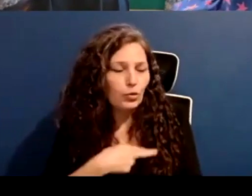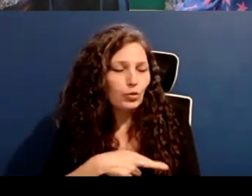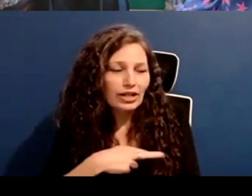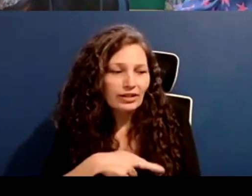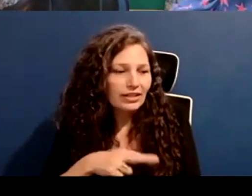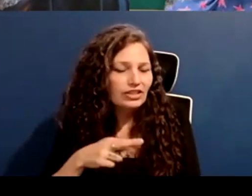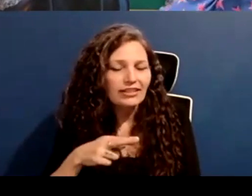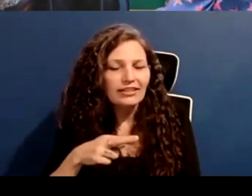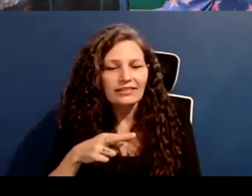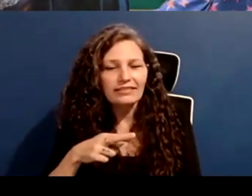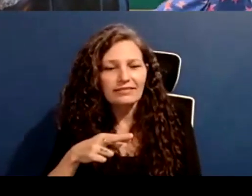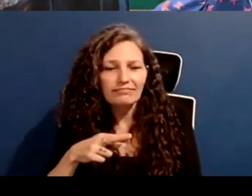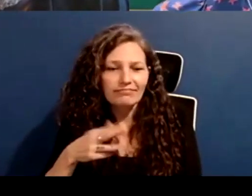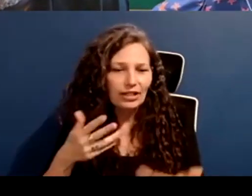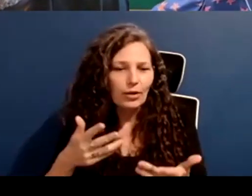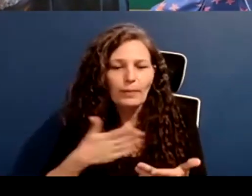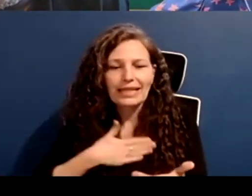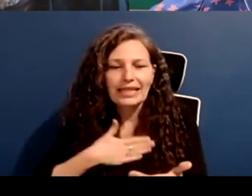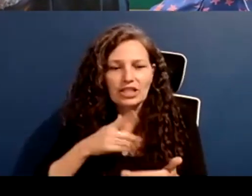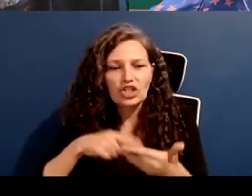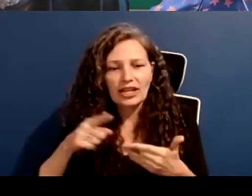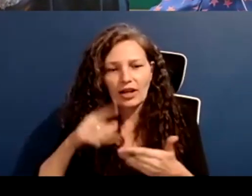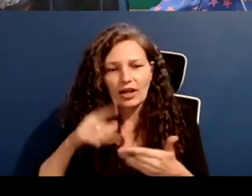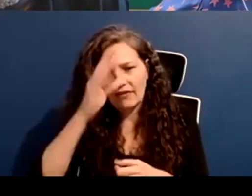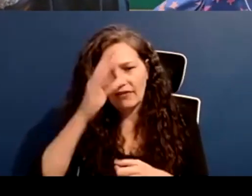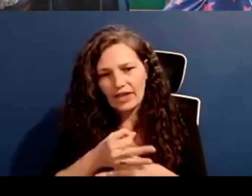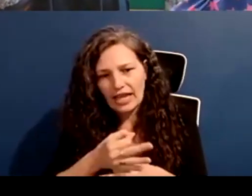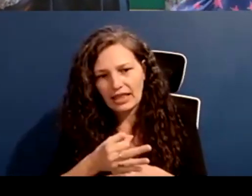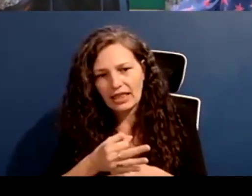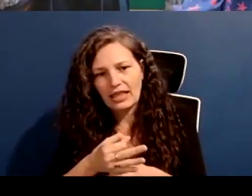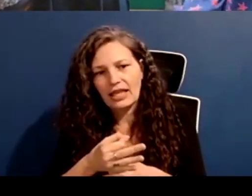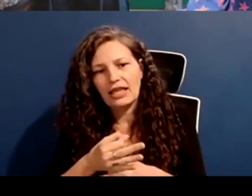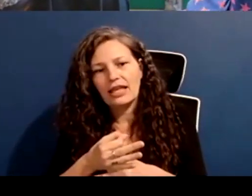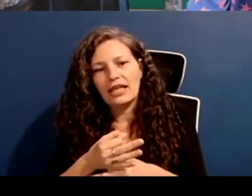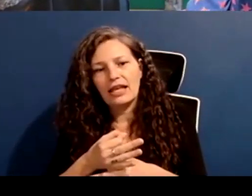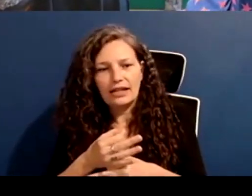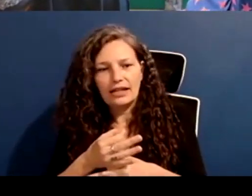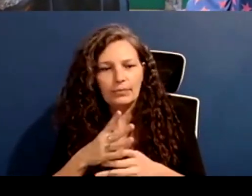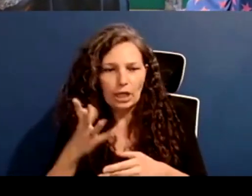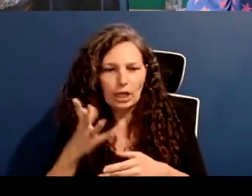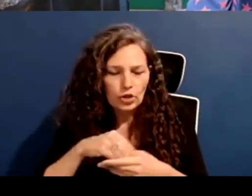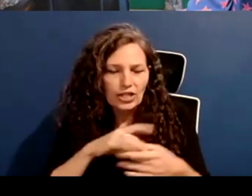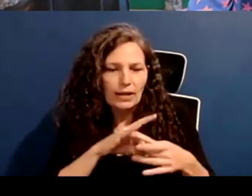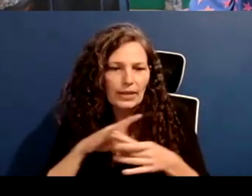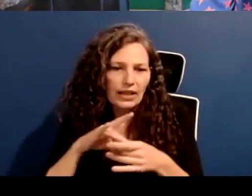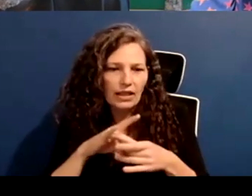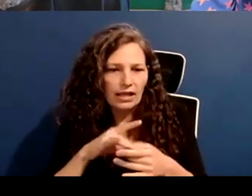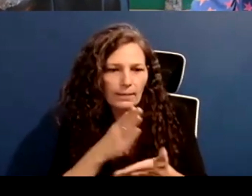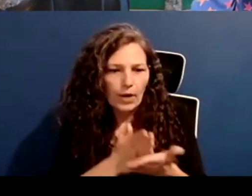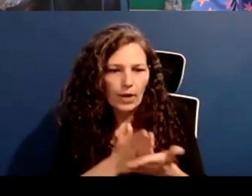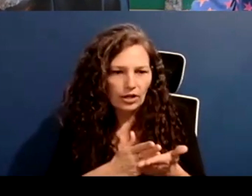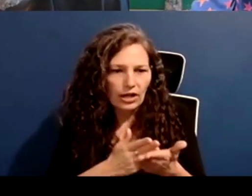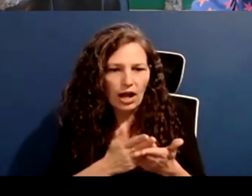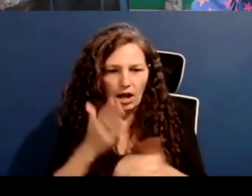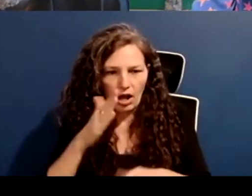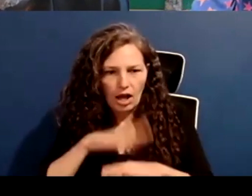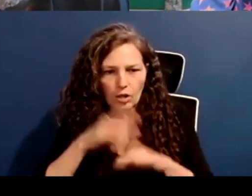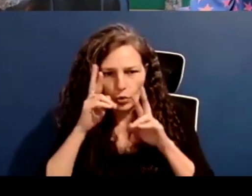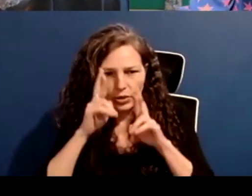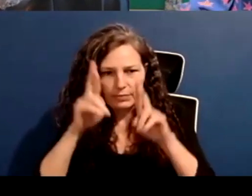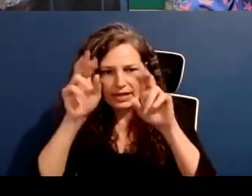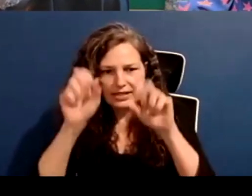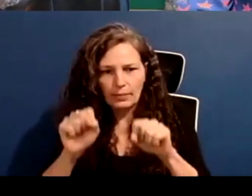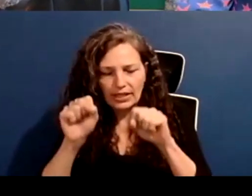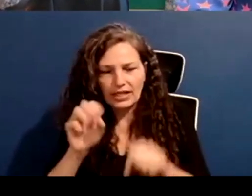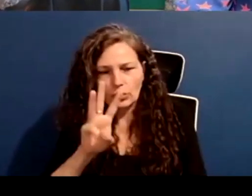out the Faith, Inclusion, and Belonging section of the RespectAbility website. And a lot of practical tips can be